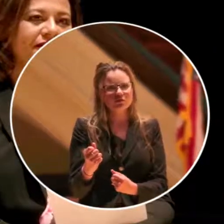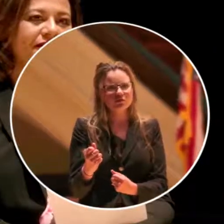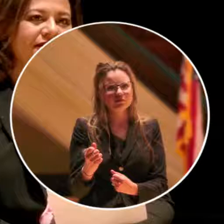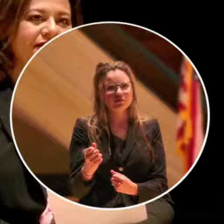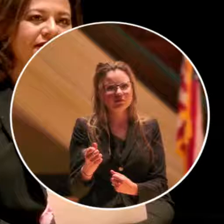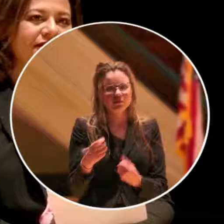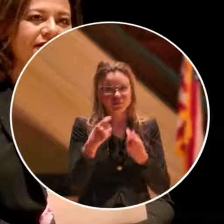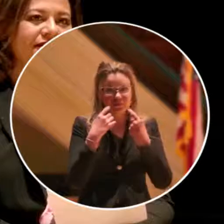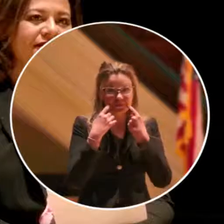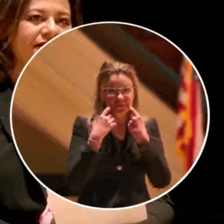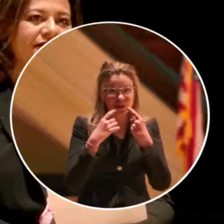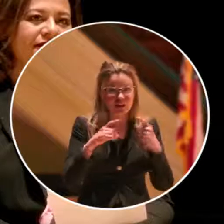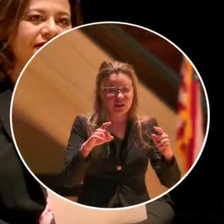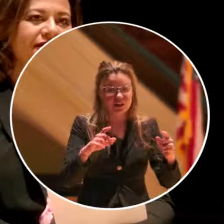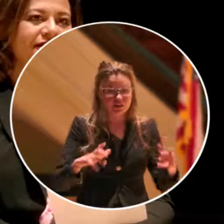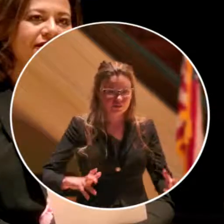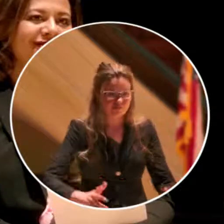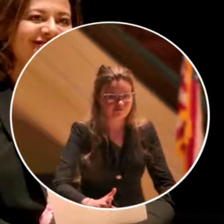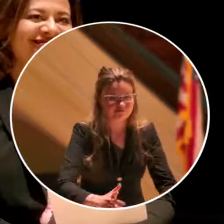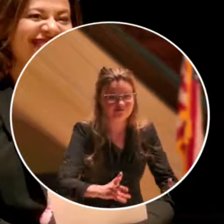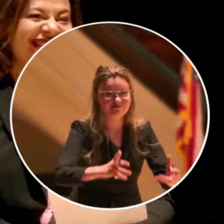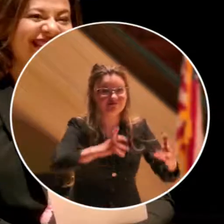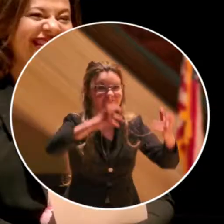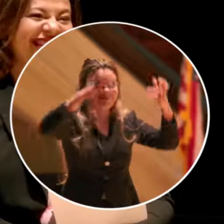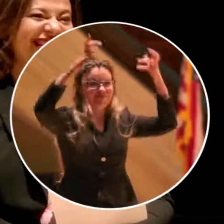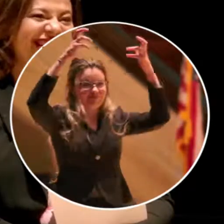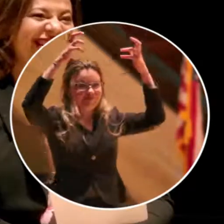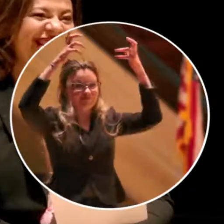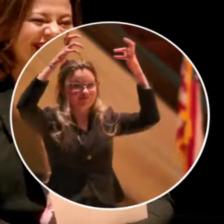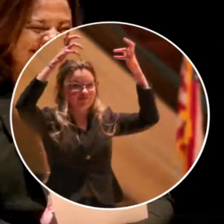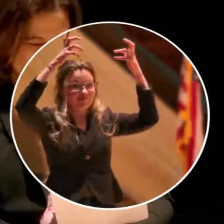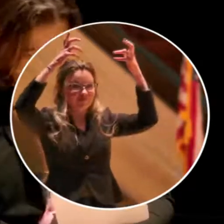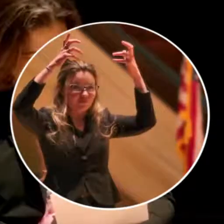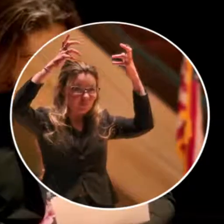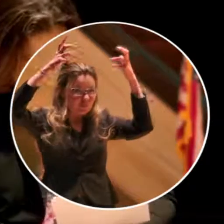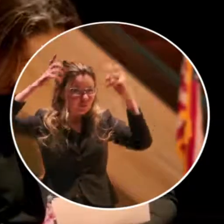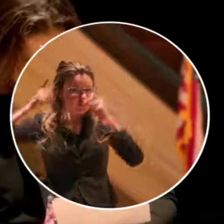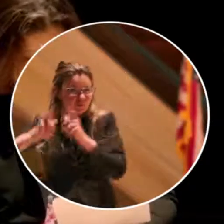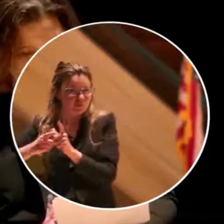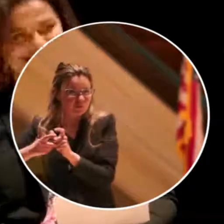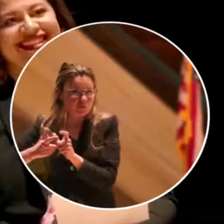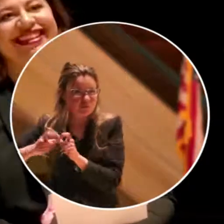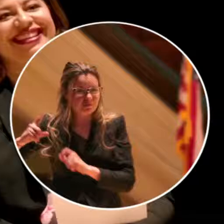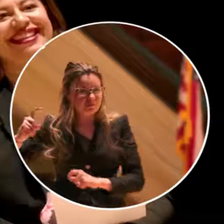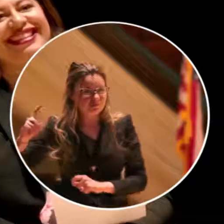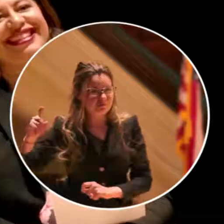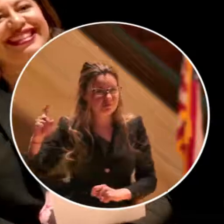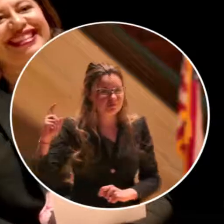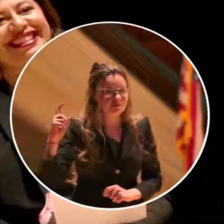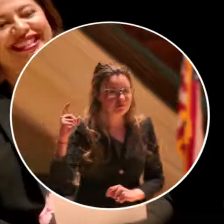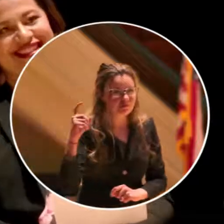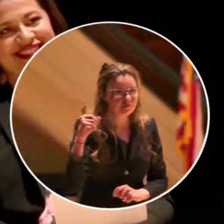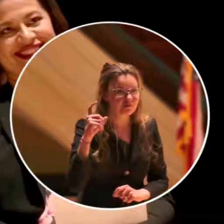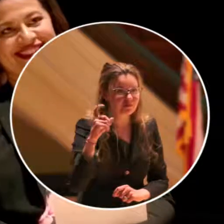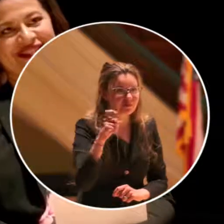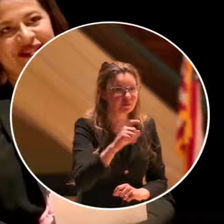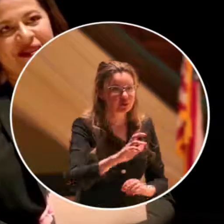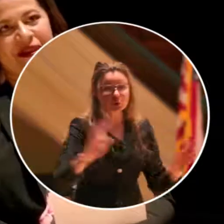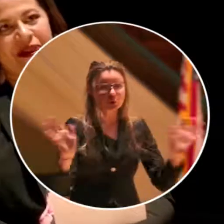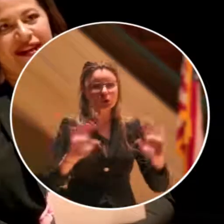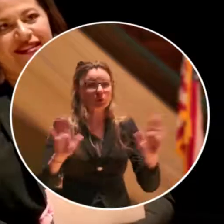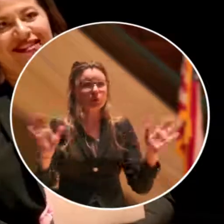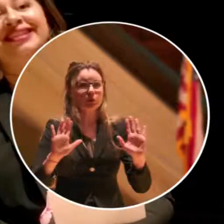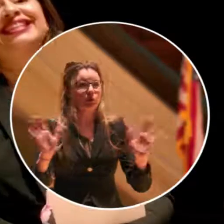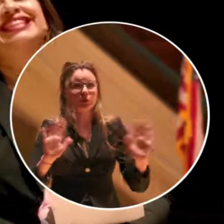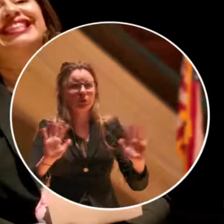But we finally got her up above our heads, running toward the pool, while she yelled, "No torpedo,